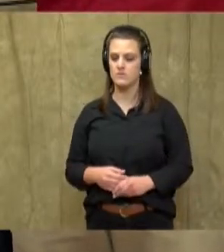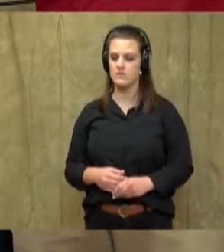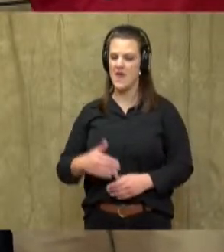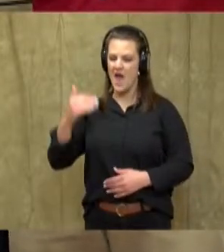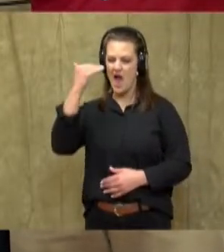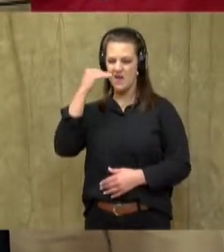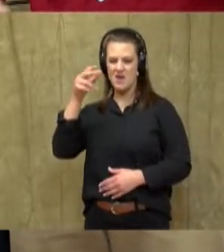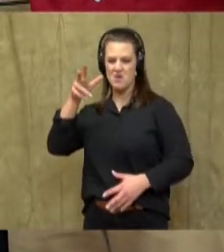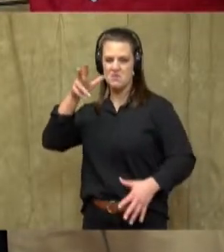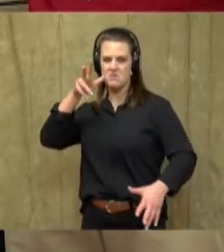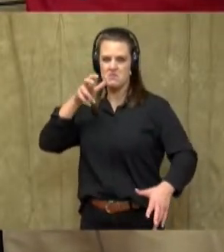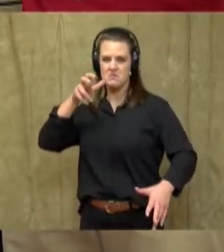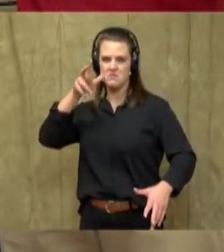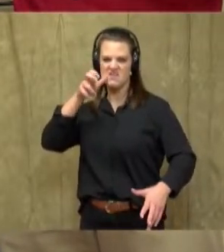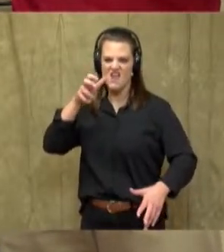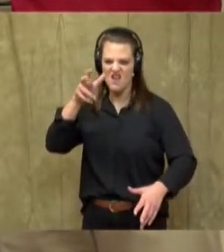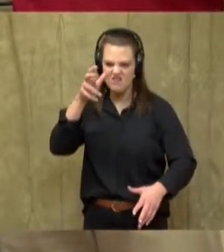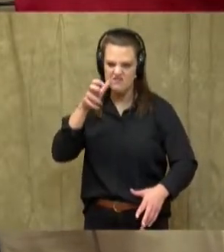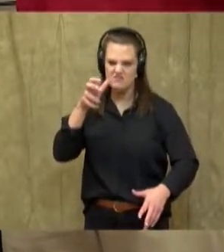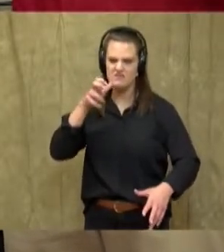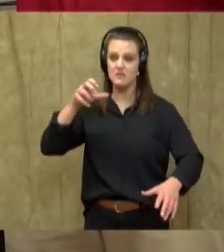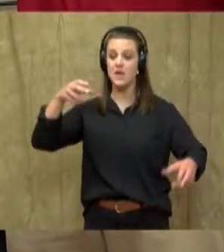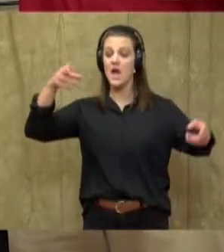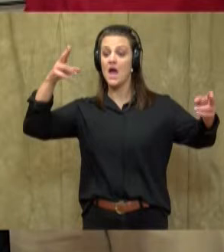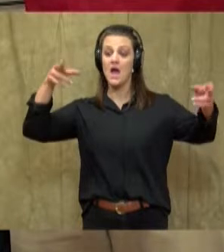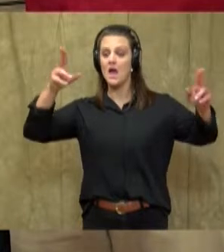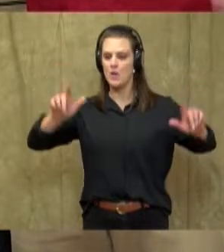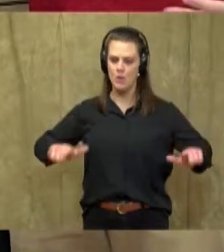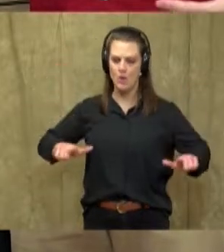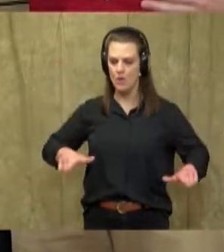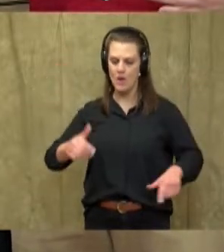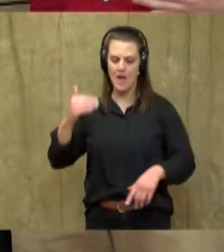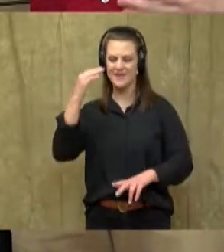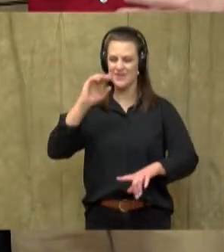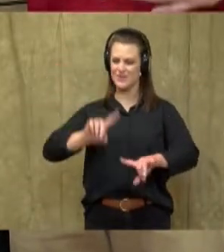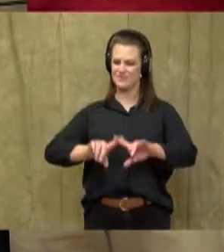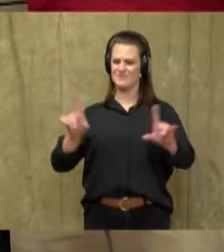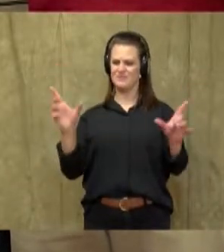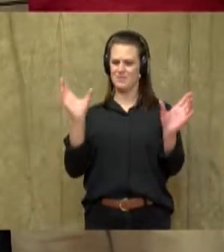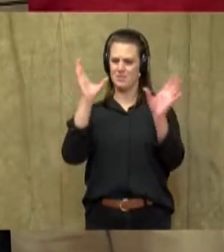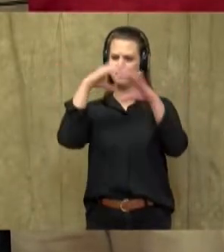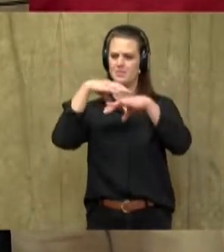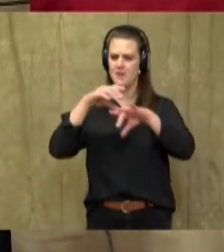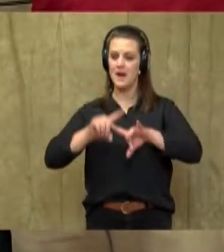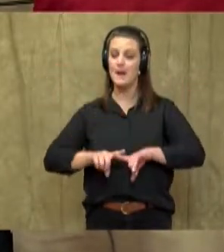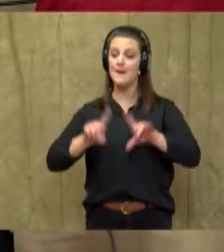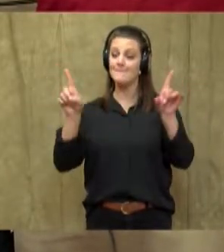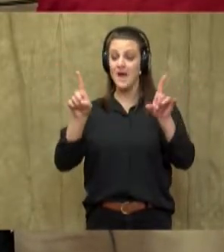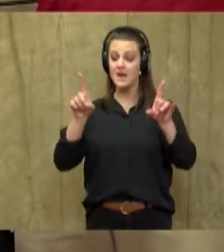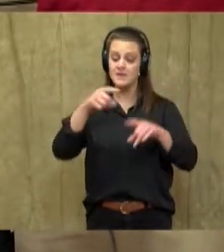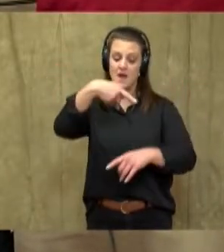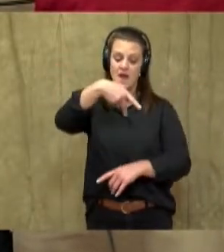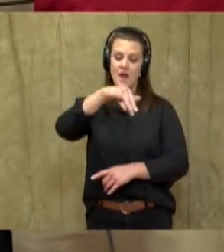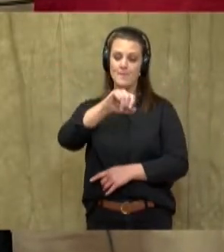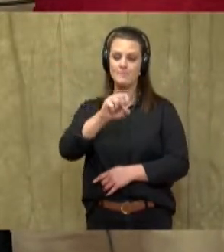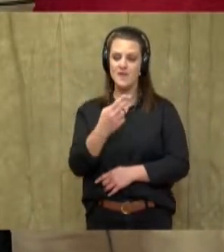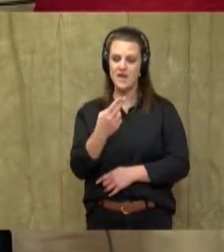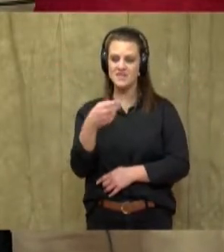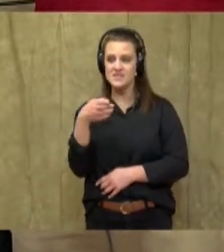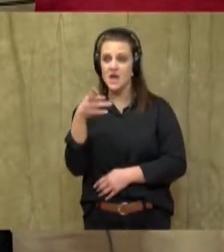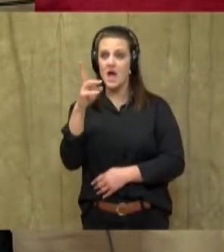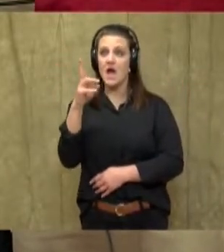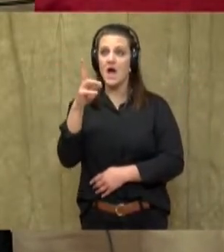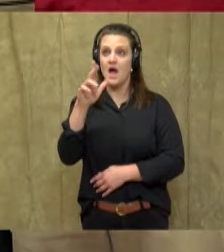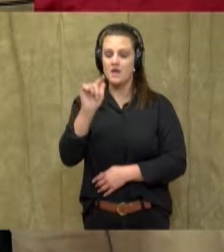I know it sounds kind of silly, making those extreme high sounds and extreme low sounds, but that's what pitch is, how